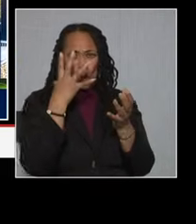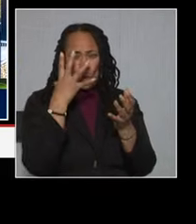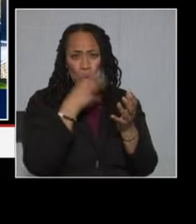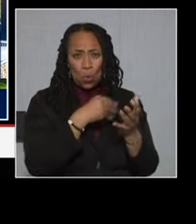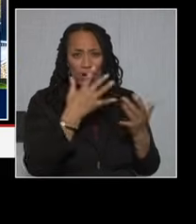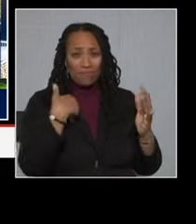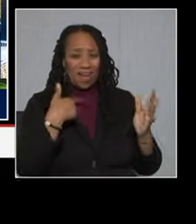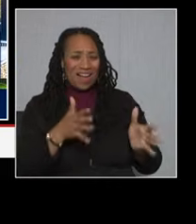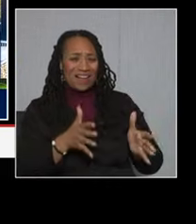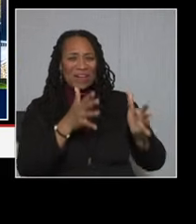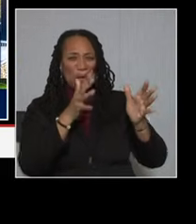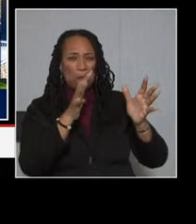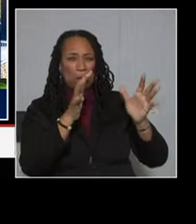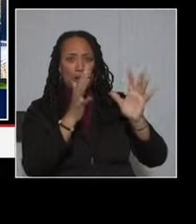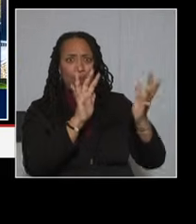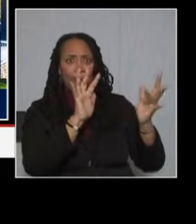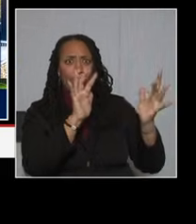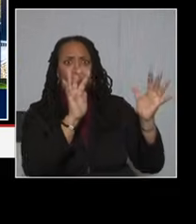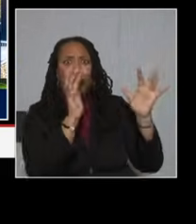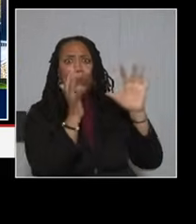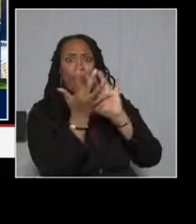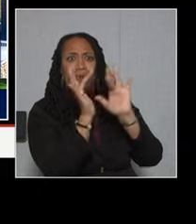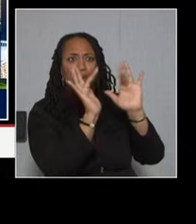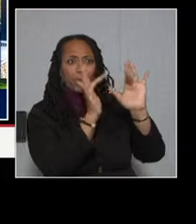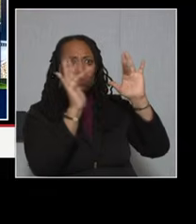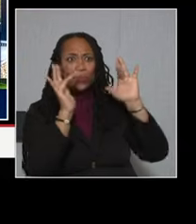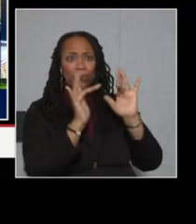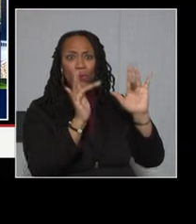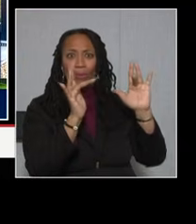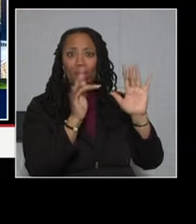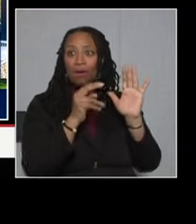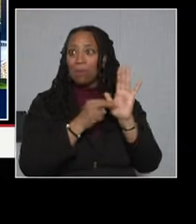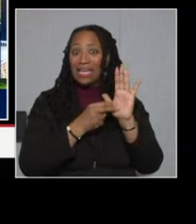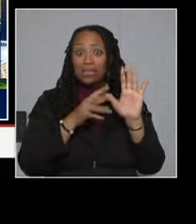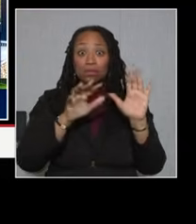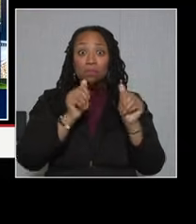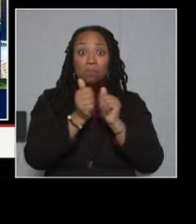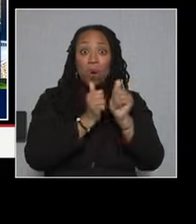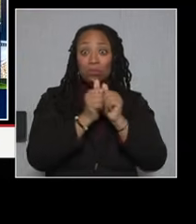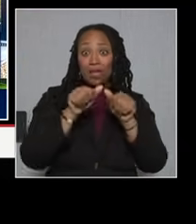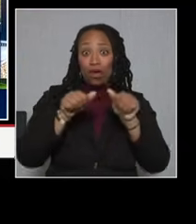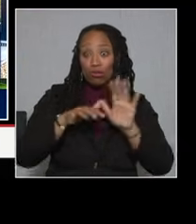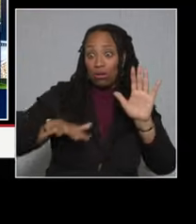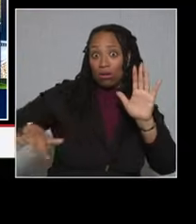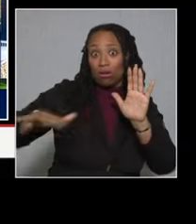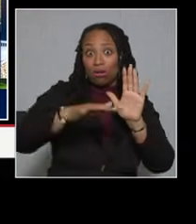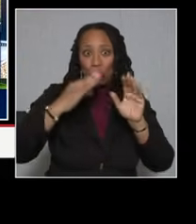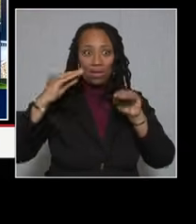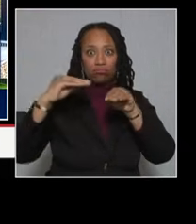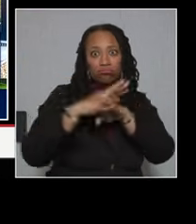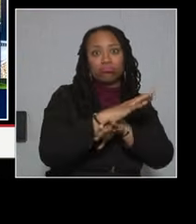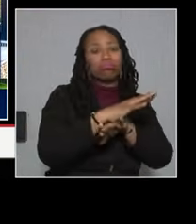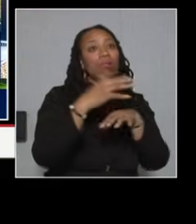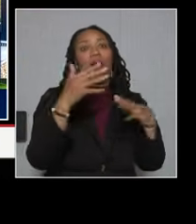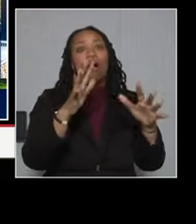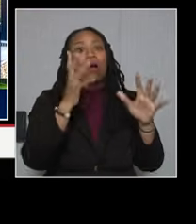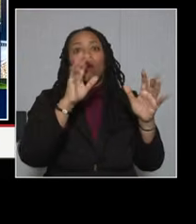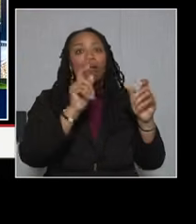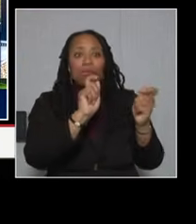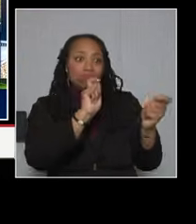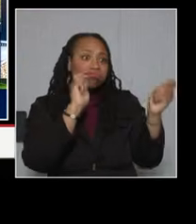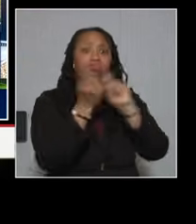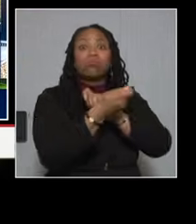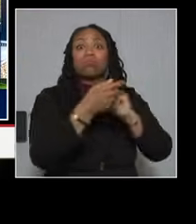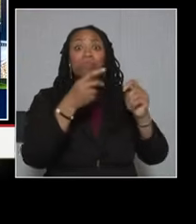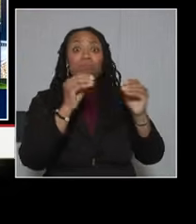I'll come back to that, stadium has transformed this part of the city, Buzzards Point. We also opened Mary Center, DC's first